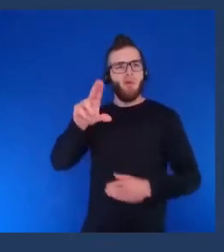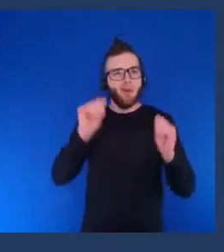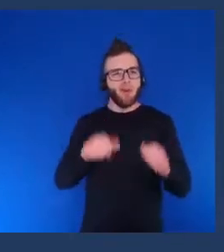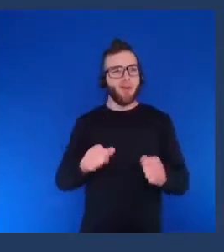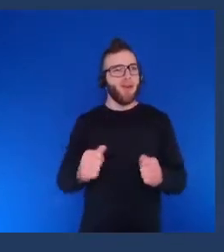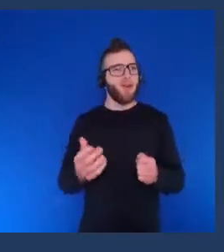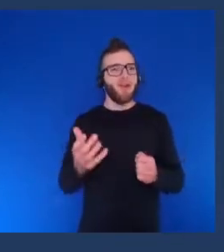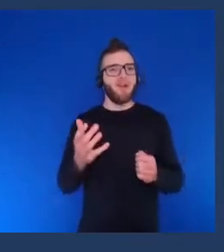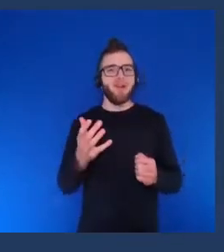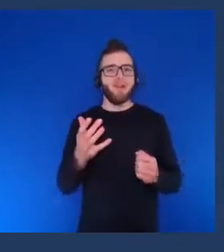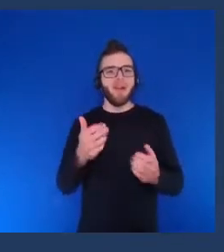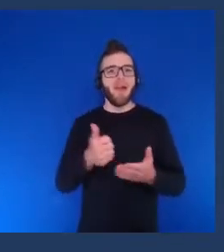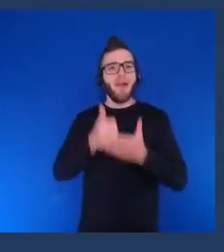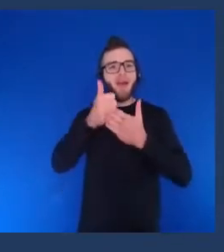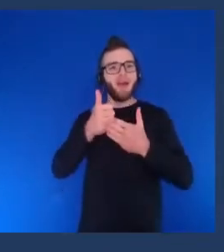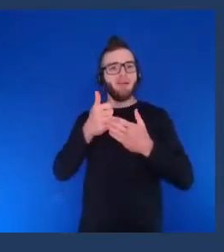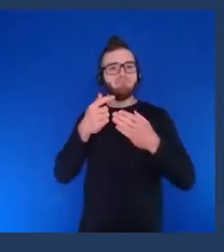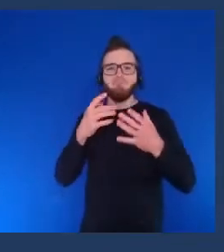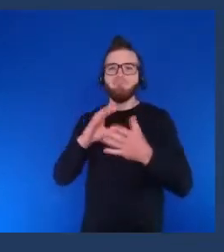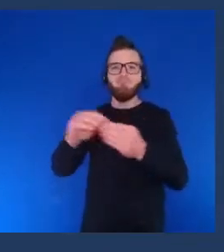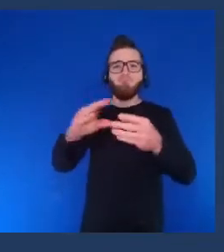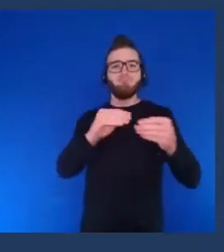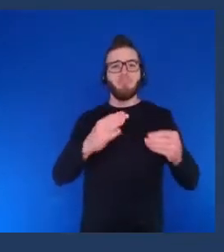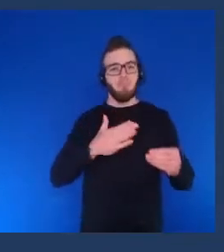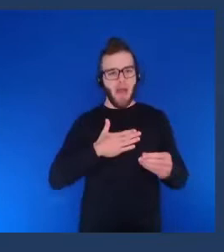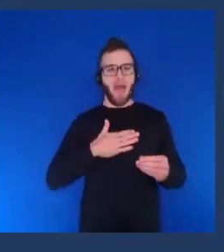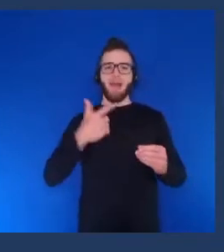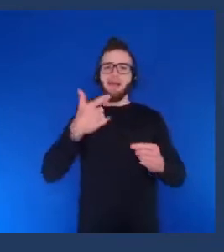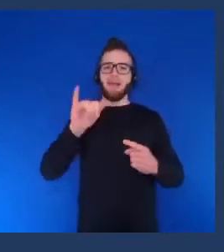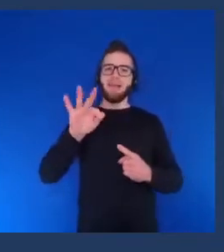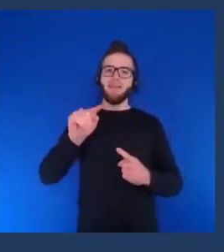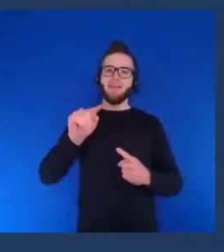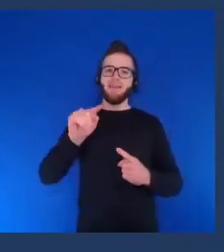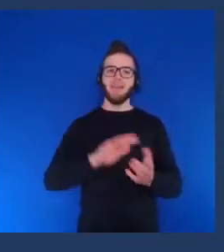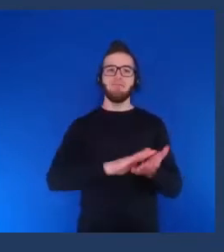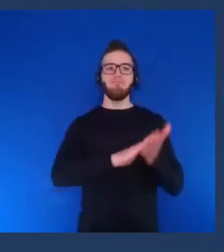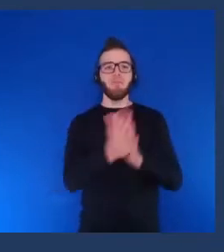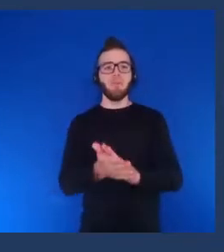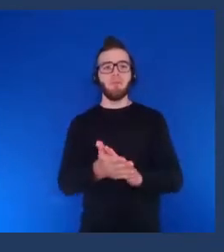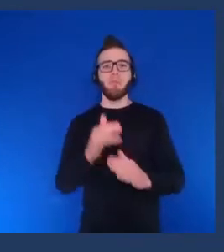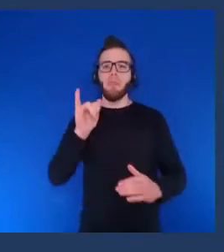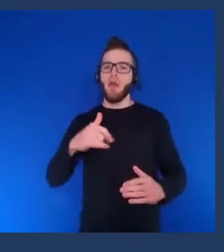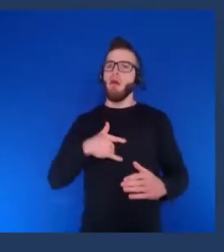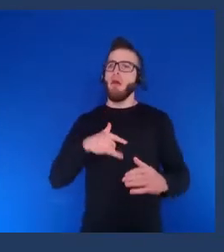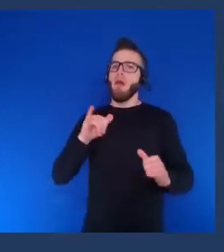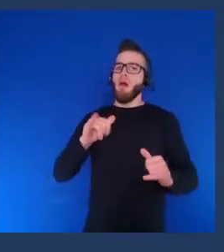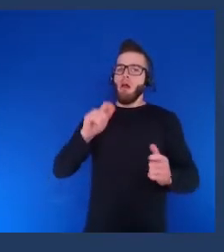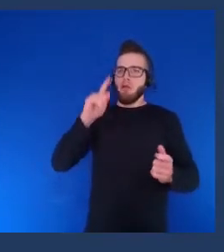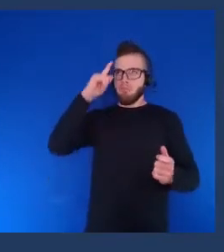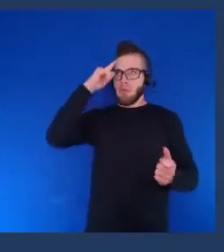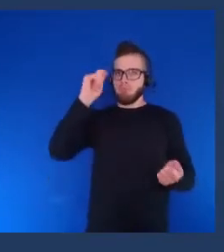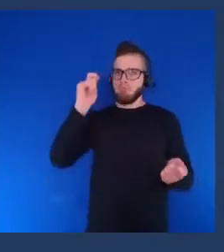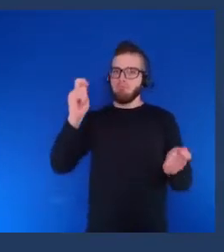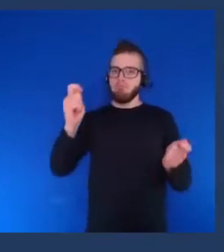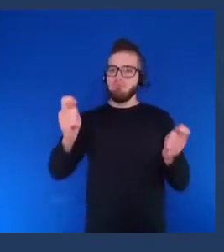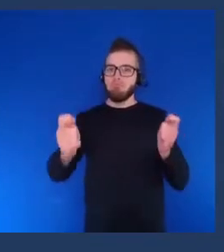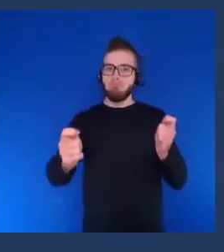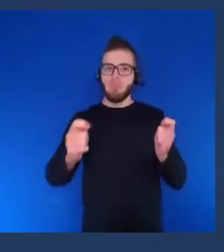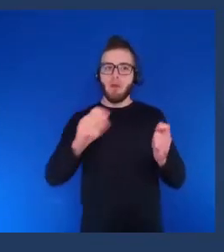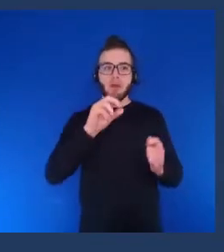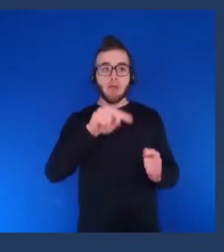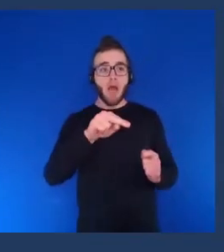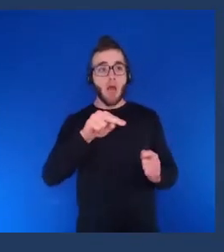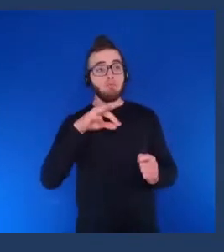in. Outside nonprofit support, a company culture that was evolving. And I realized that I was really being given